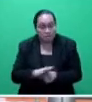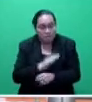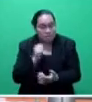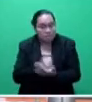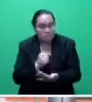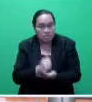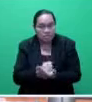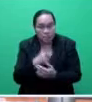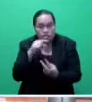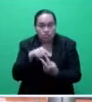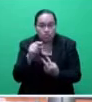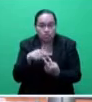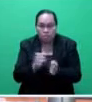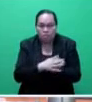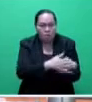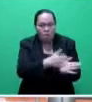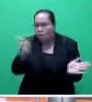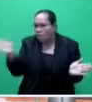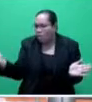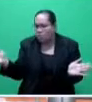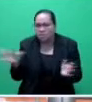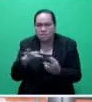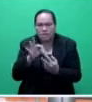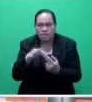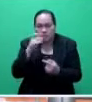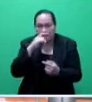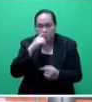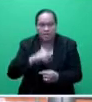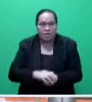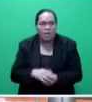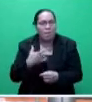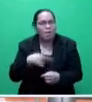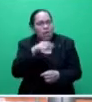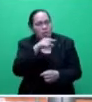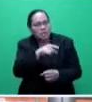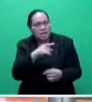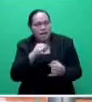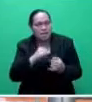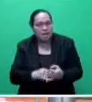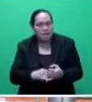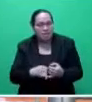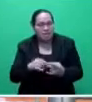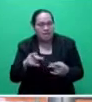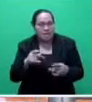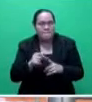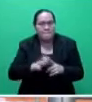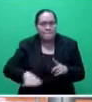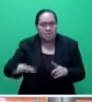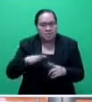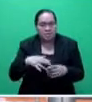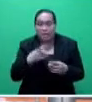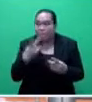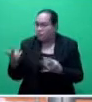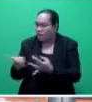can choose from a broader selection of people, given the fact from the university's perspective, we now have 2 other universities that actually